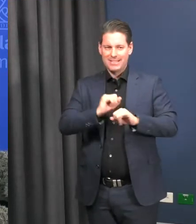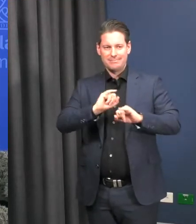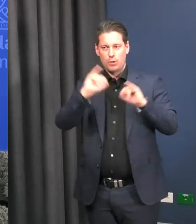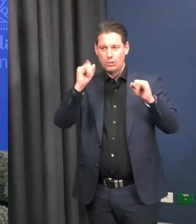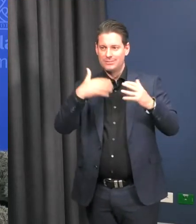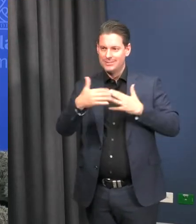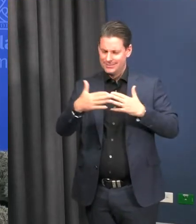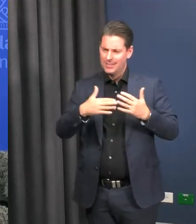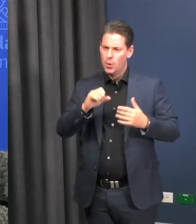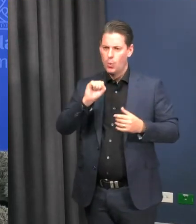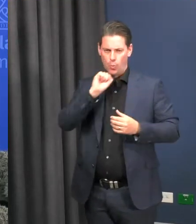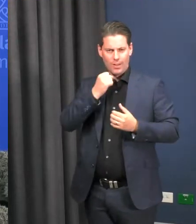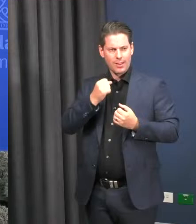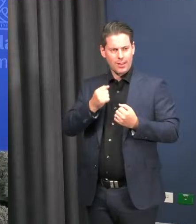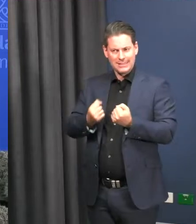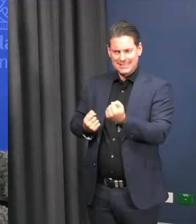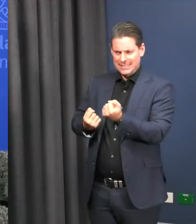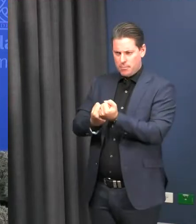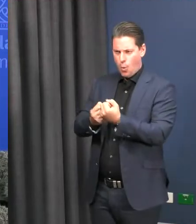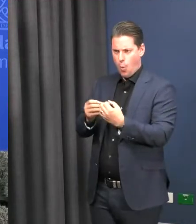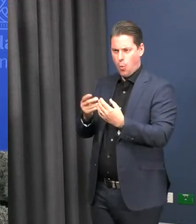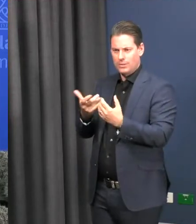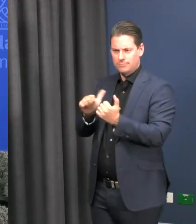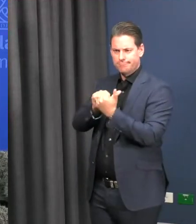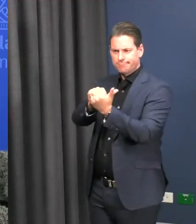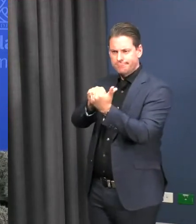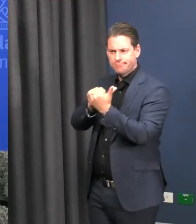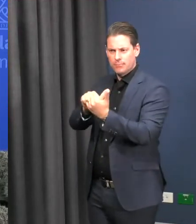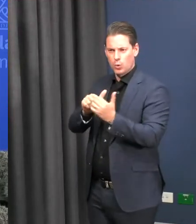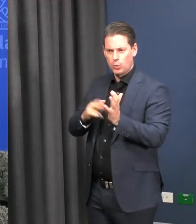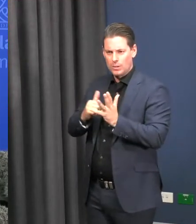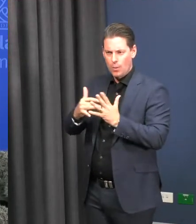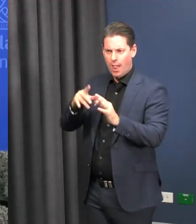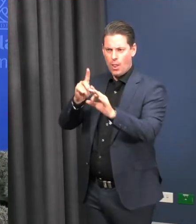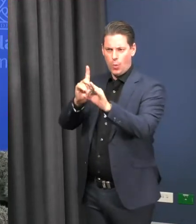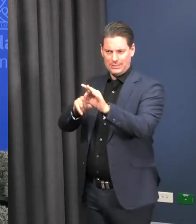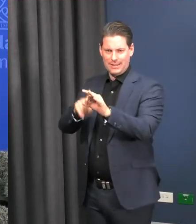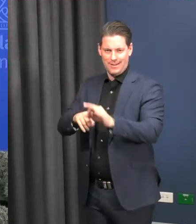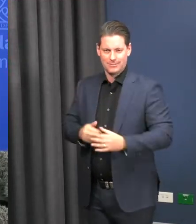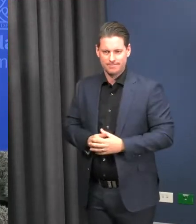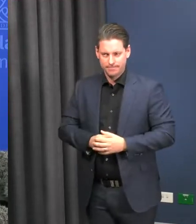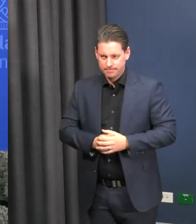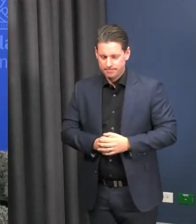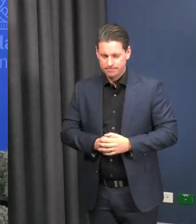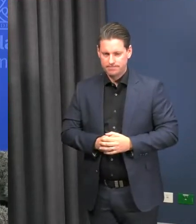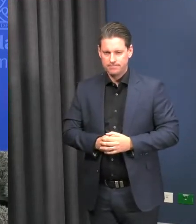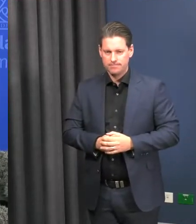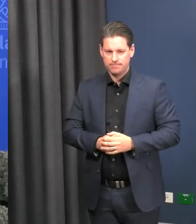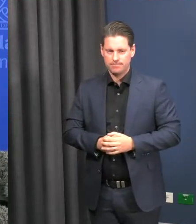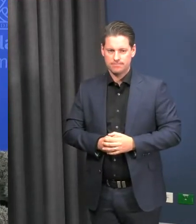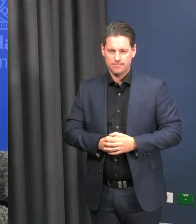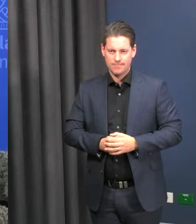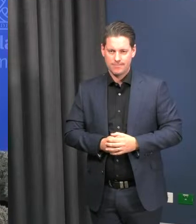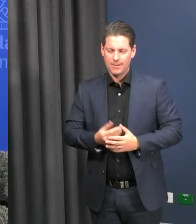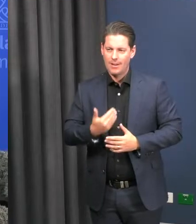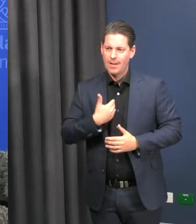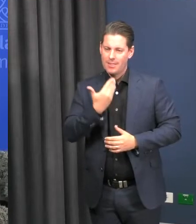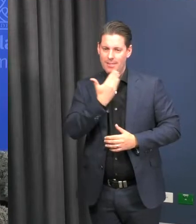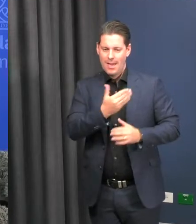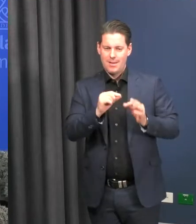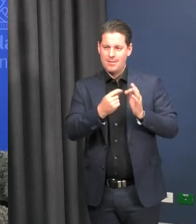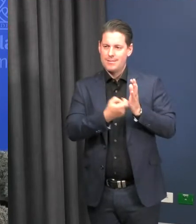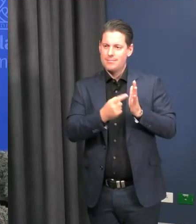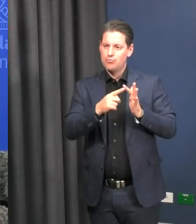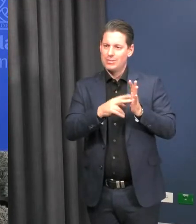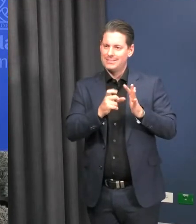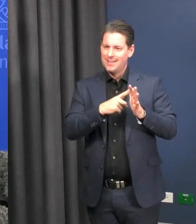there's that coordination as well. And I thank Brendan Moon for the extraordinary work, a great Queenslander,